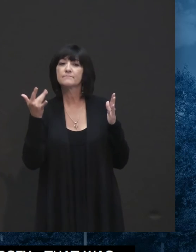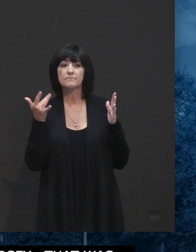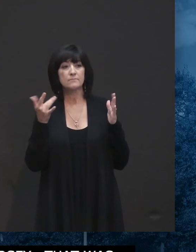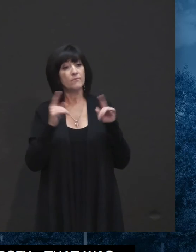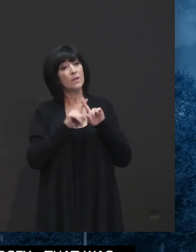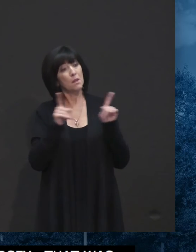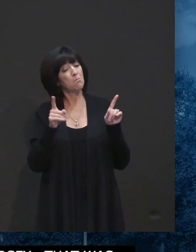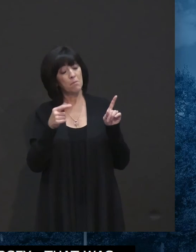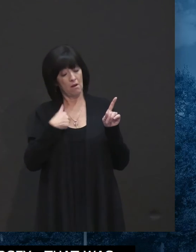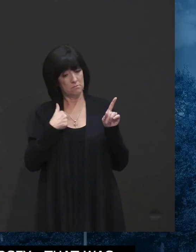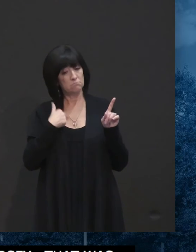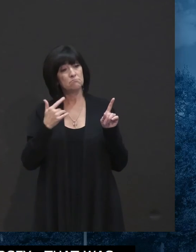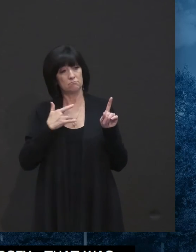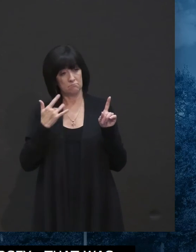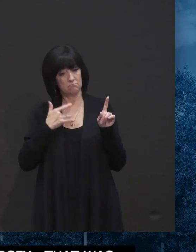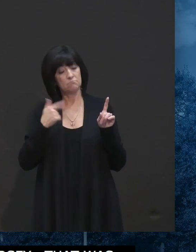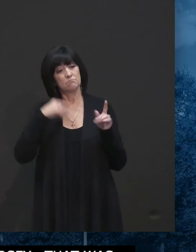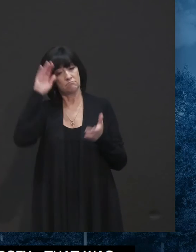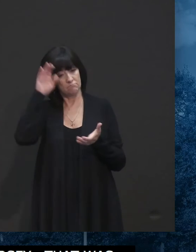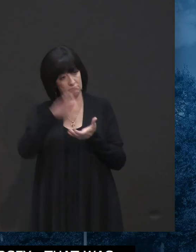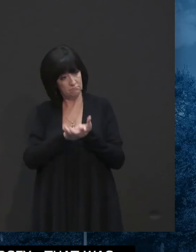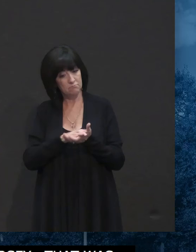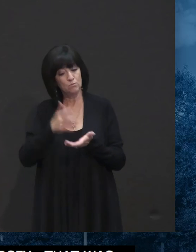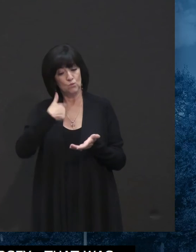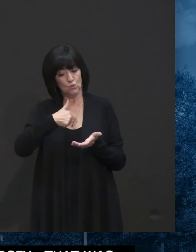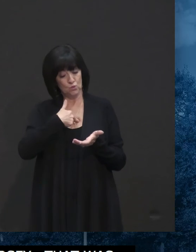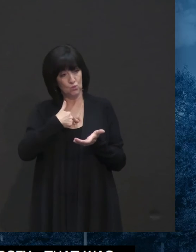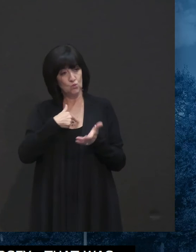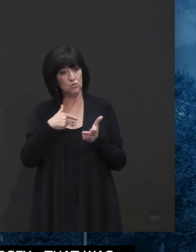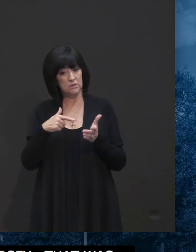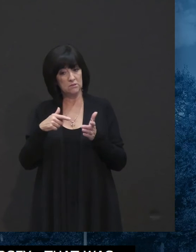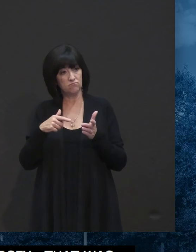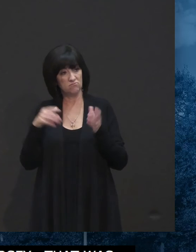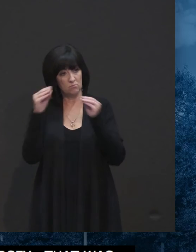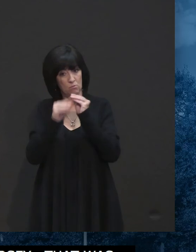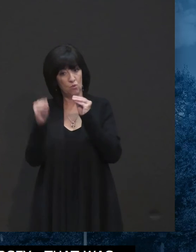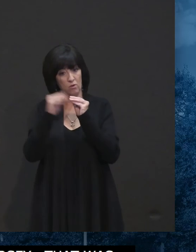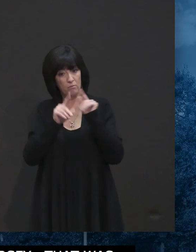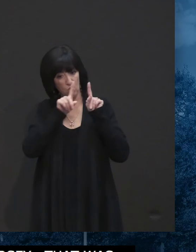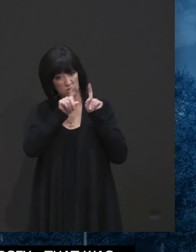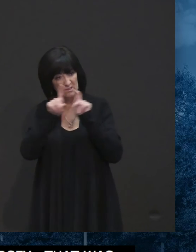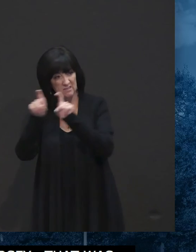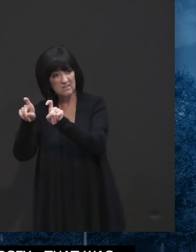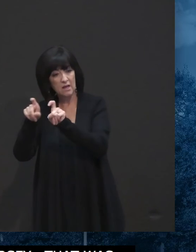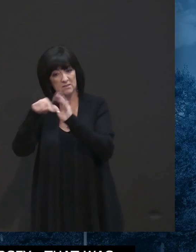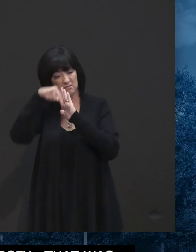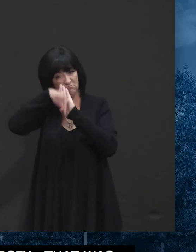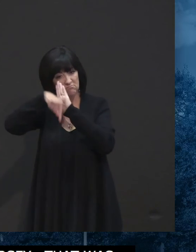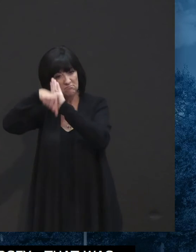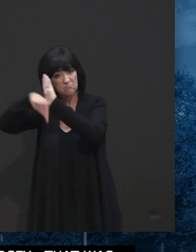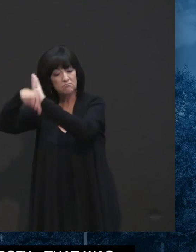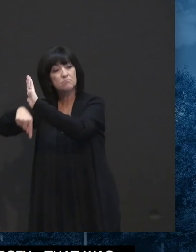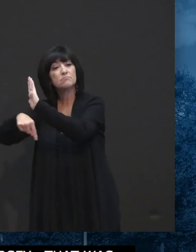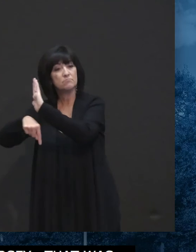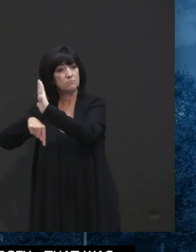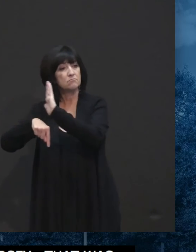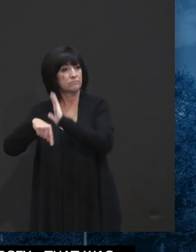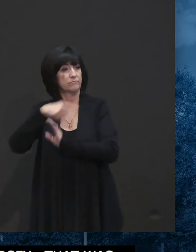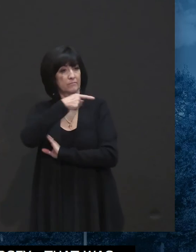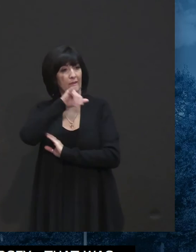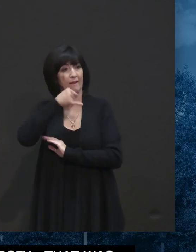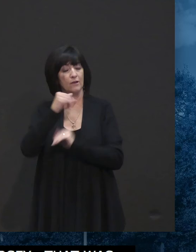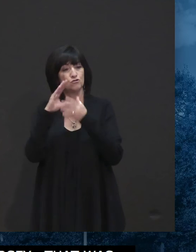believe, though, that we're doing the kind of extensive testing that DJ just talked about. We're, I think, getting ahead